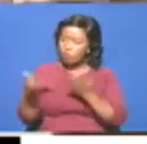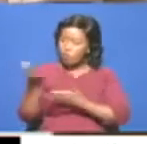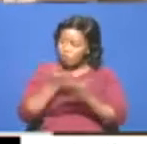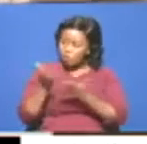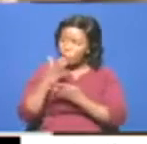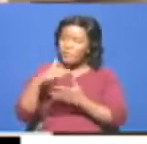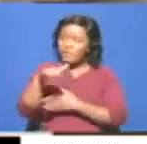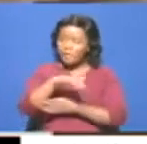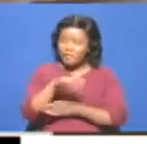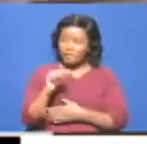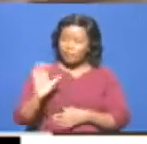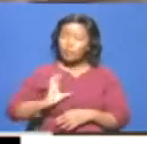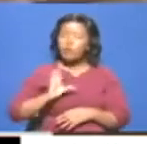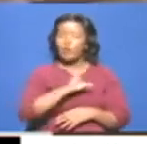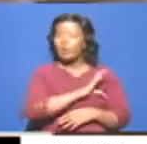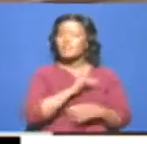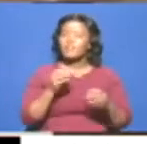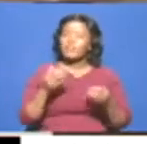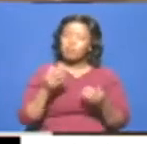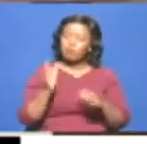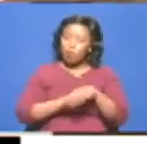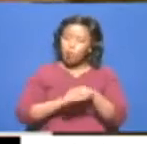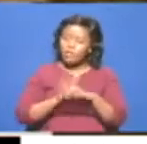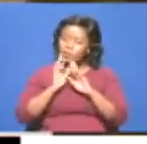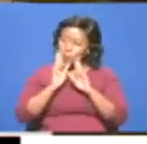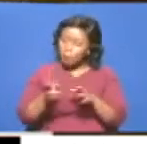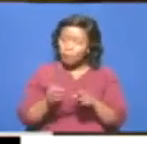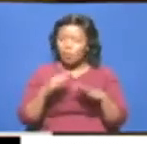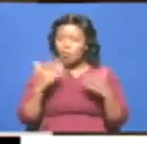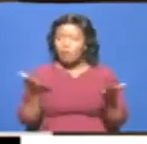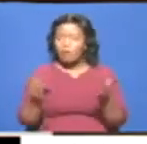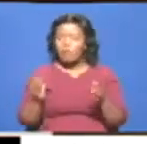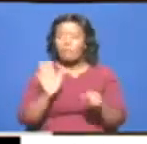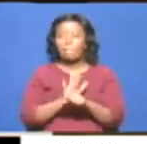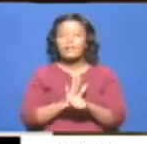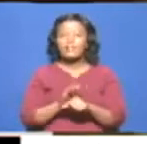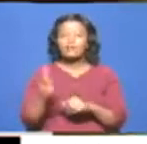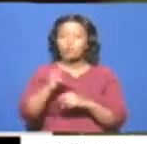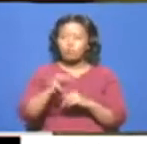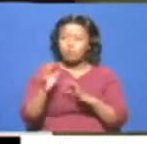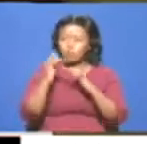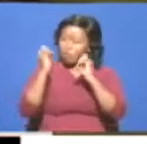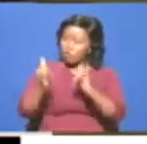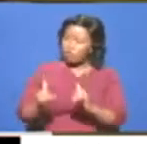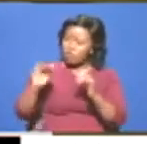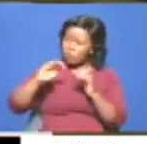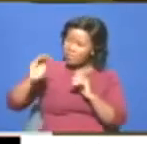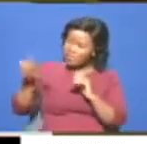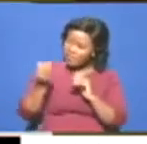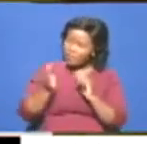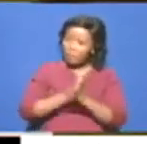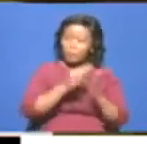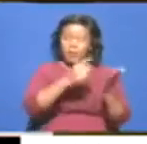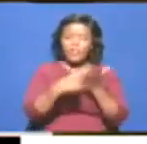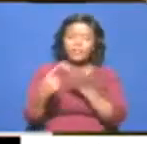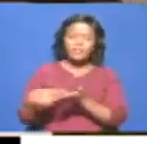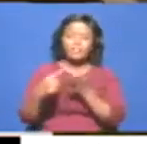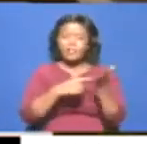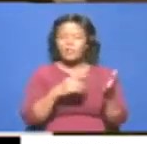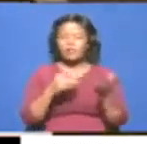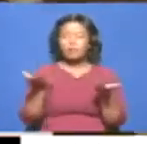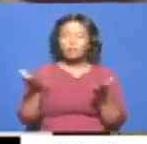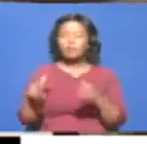committee received a progress update of the multi-billion shilling new city and discussed the alignment of key roads,